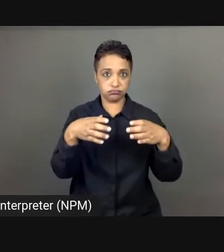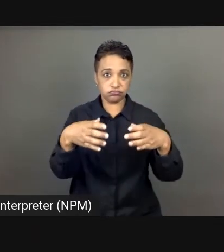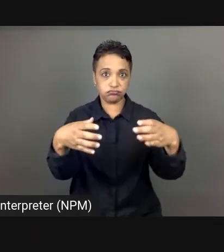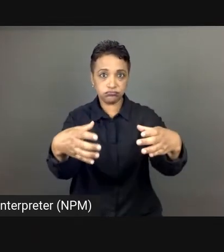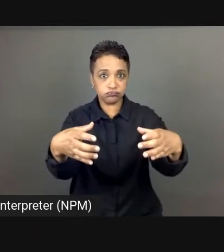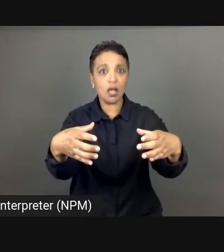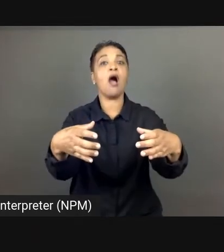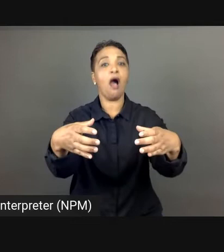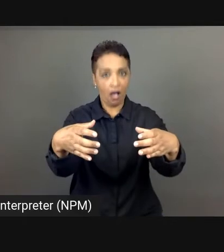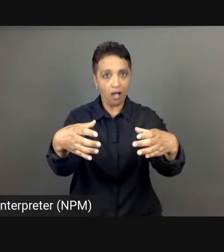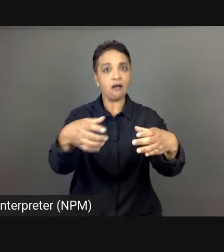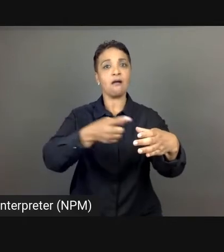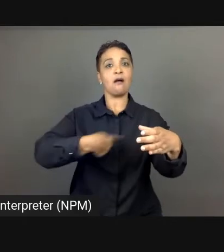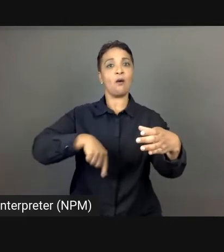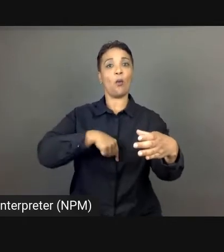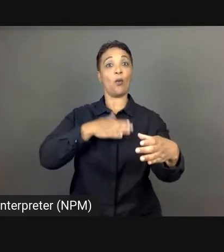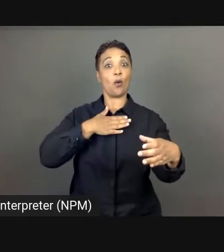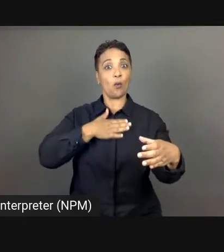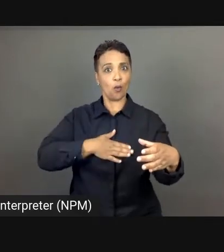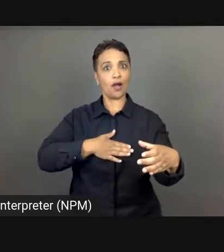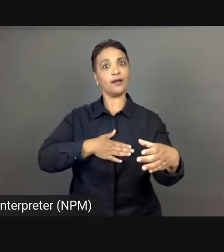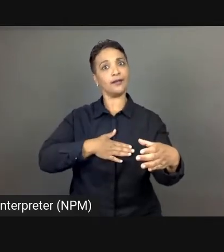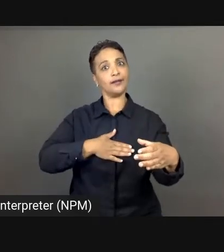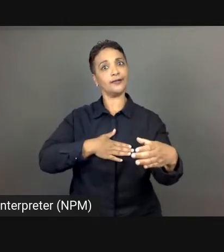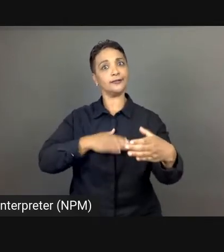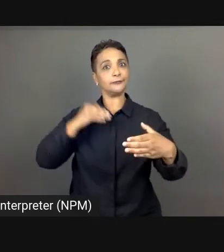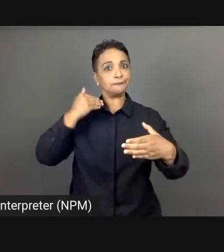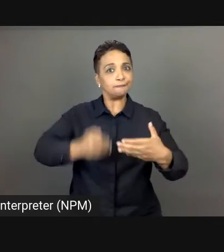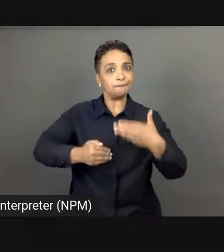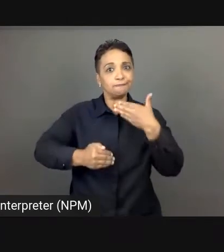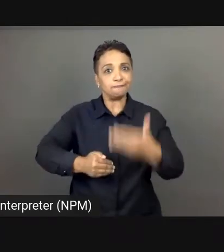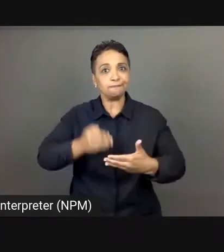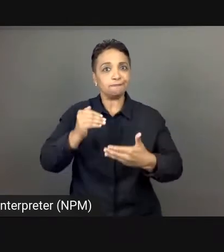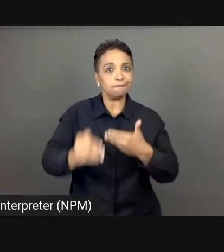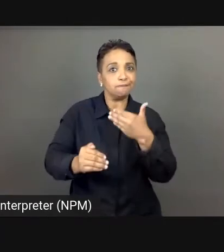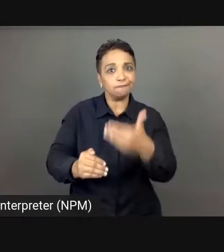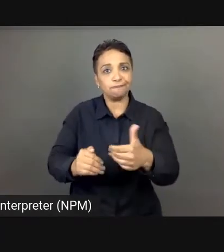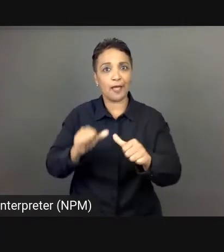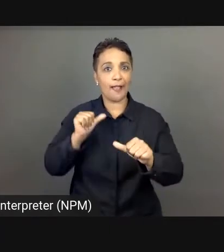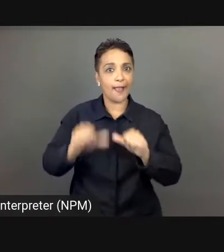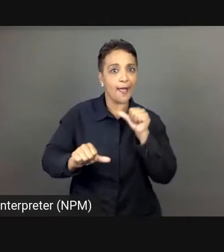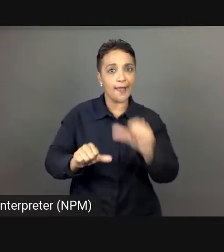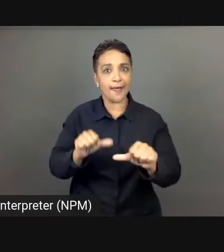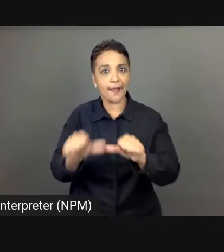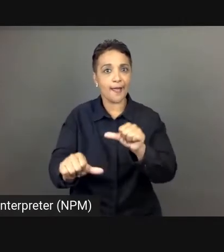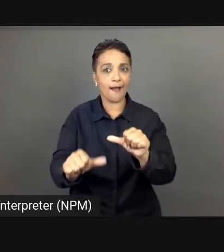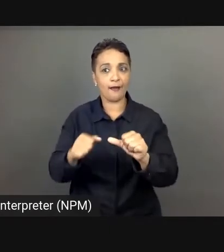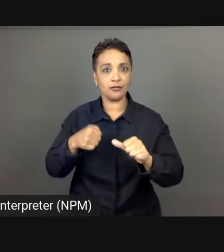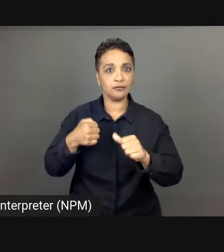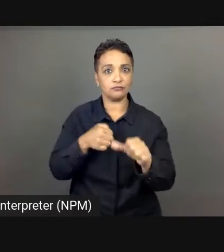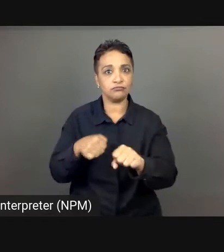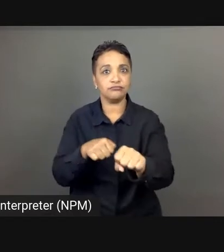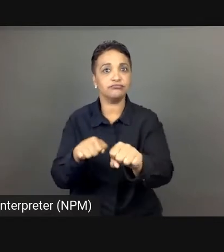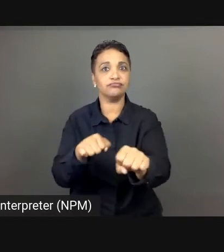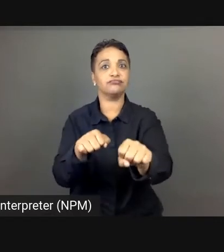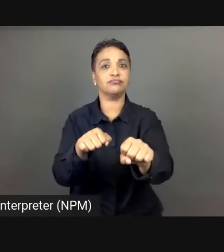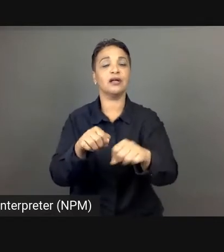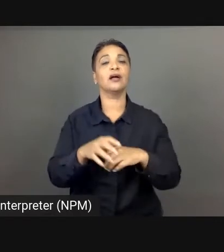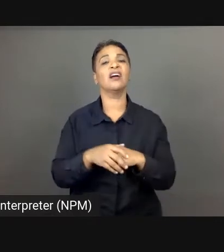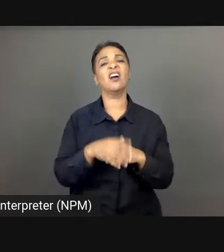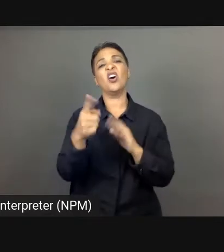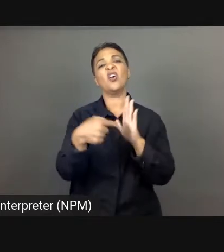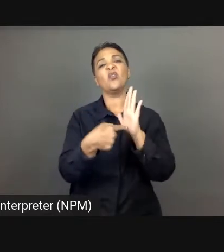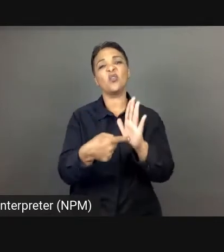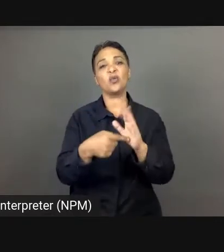have something that we constantly keeping us alive. And for disability rights movement, it's been things like